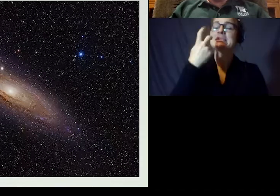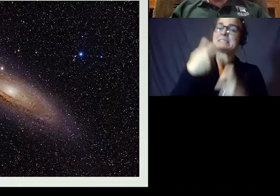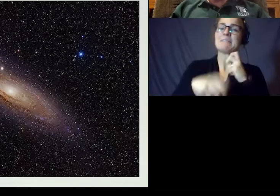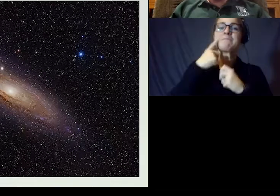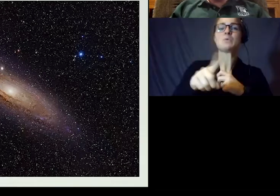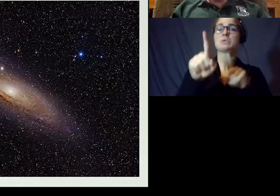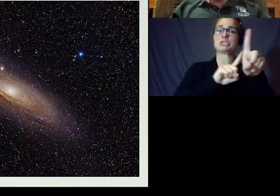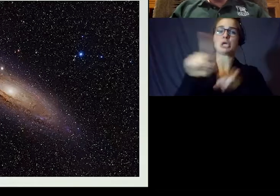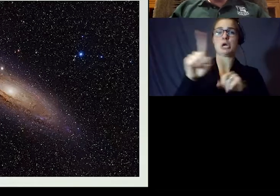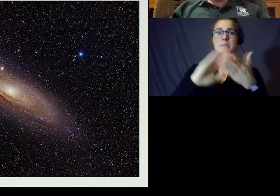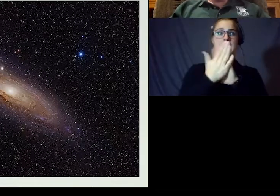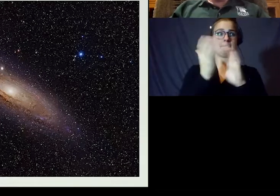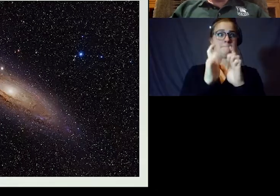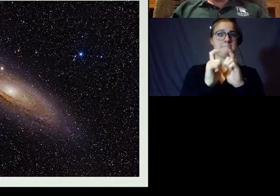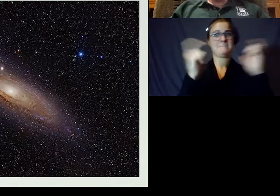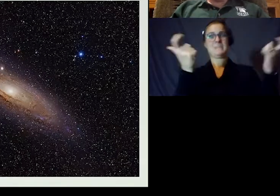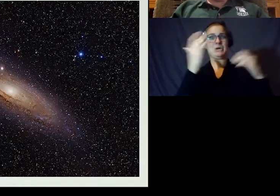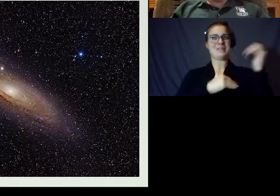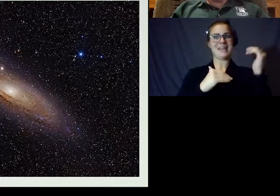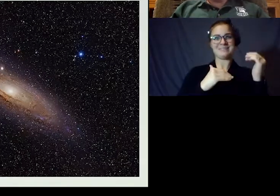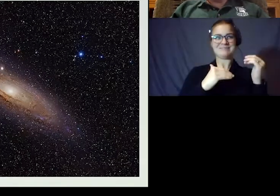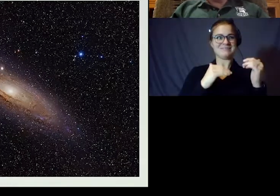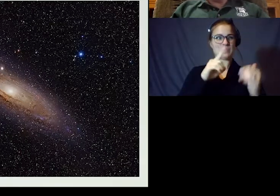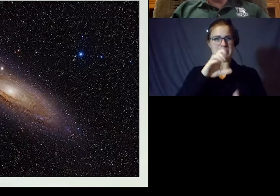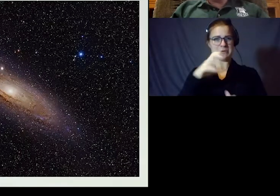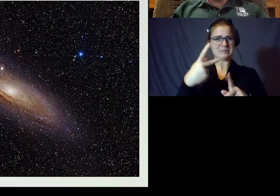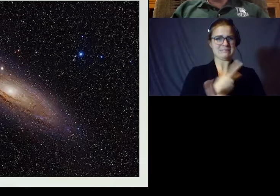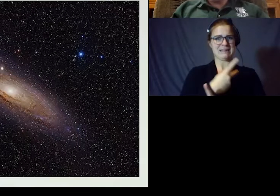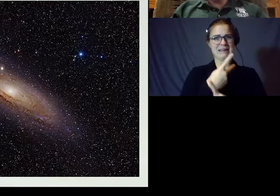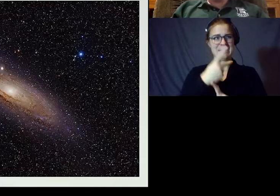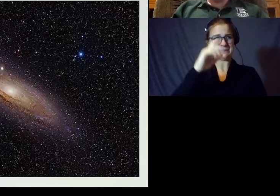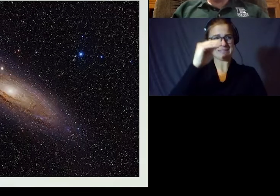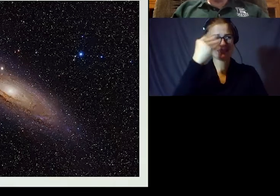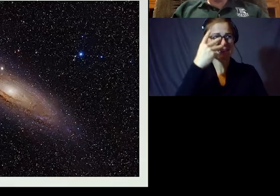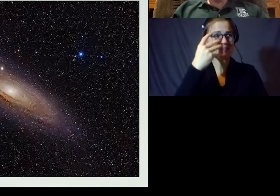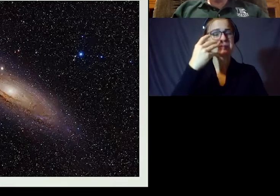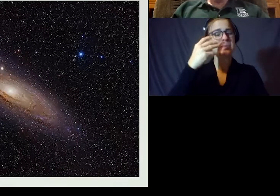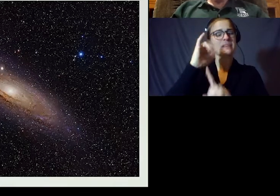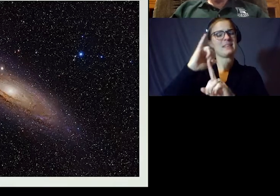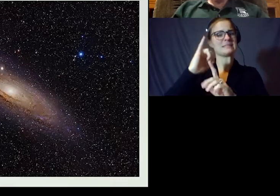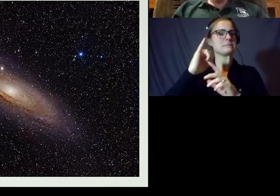be larger than that. So as we understand star formation, that's about the limit.